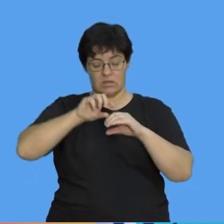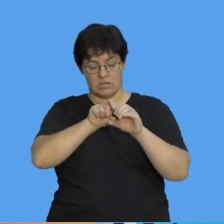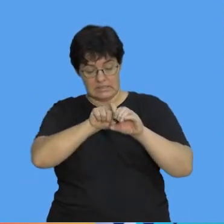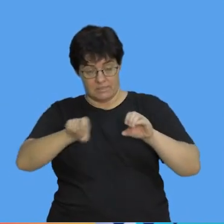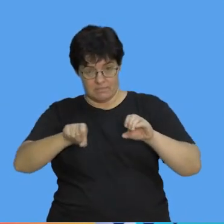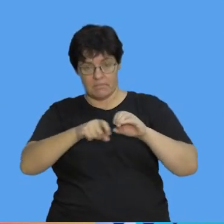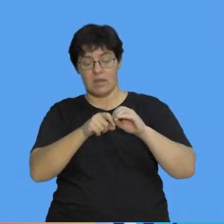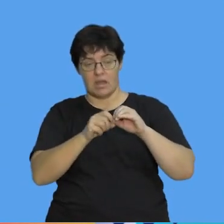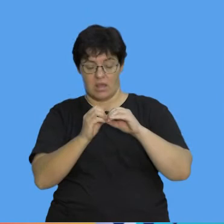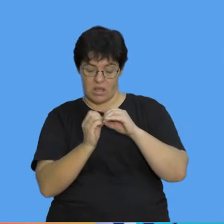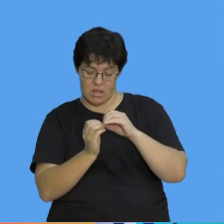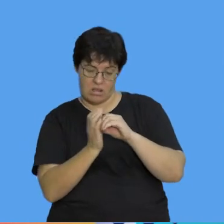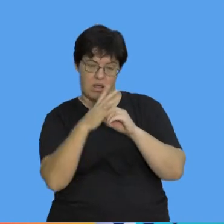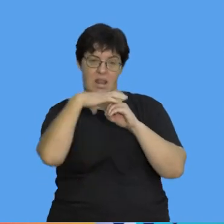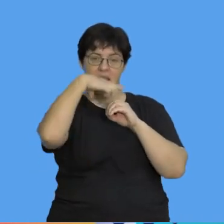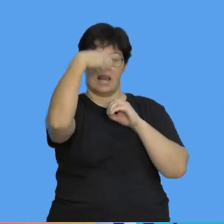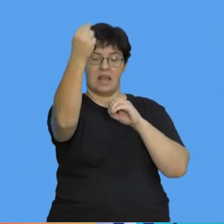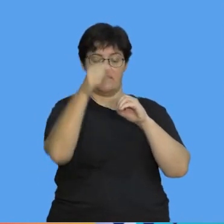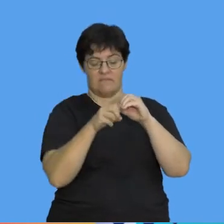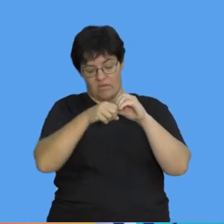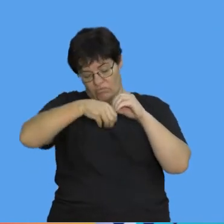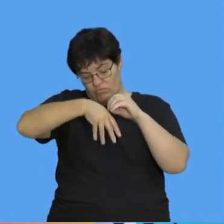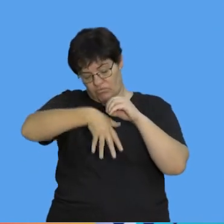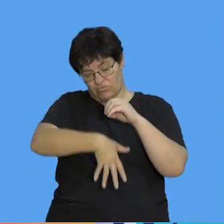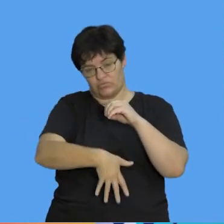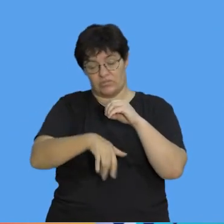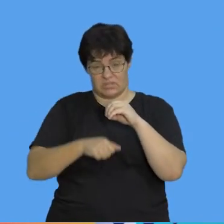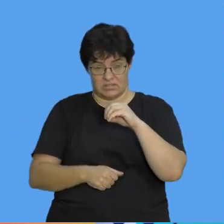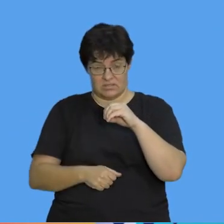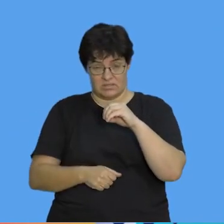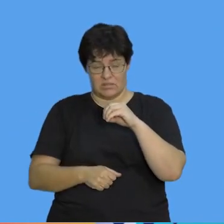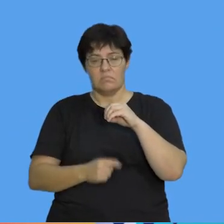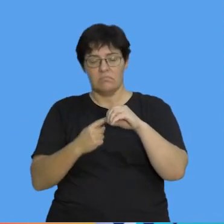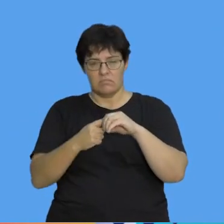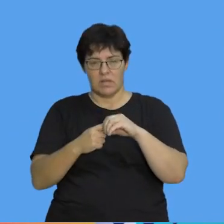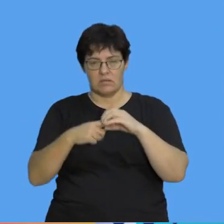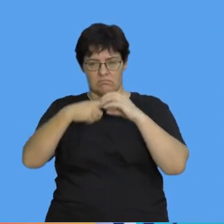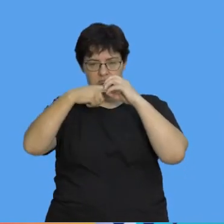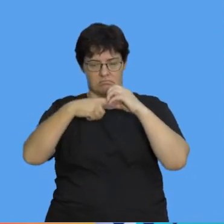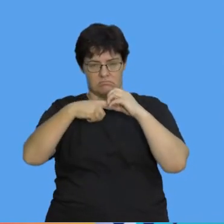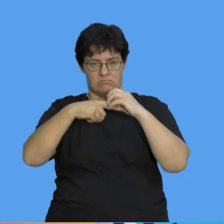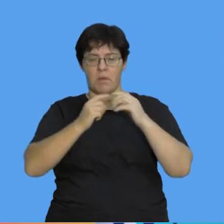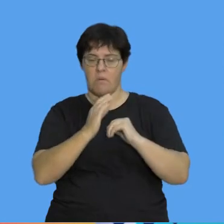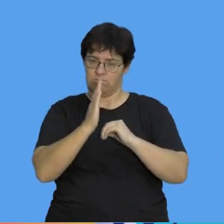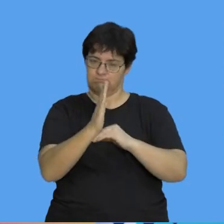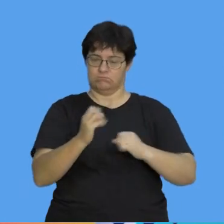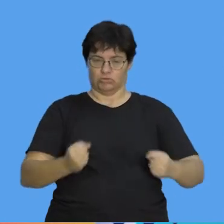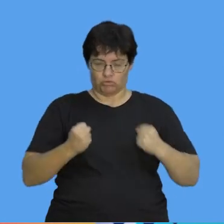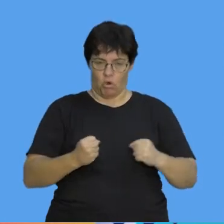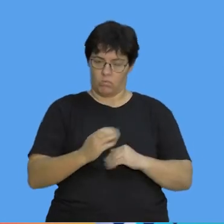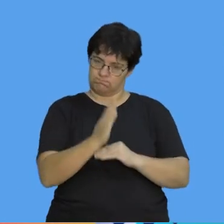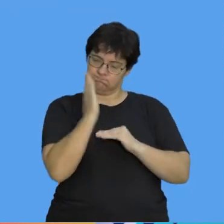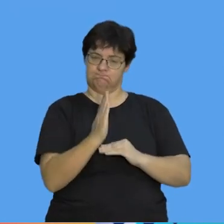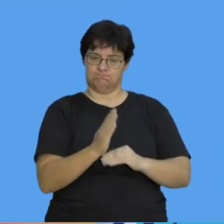that the leaves grow out of the top and the roots grow out of the bottom, and you've got this whole contraption that keeps